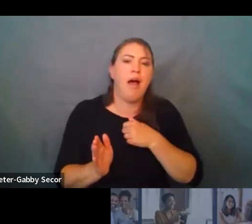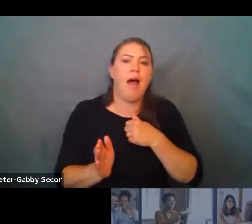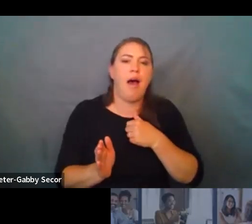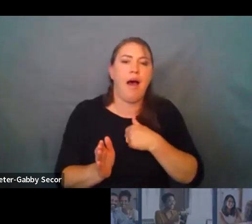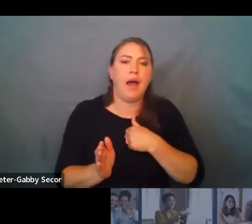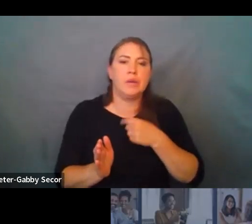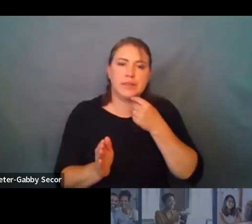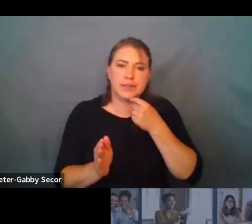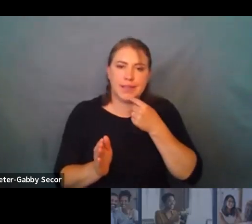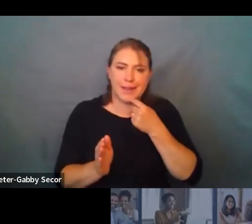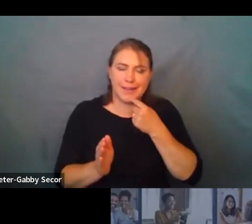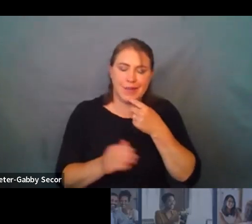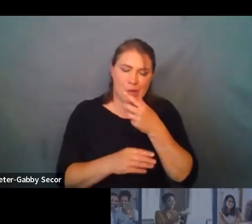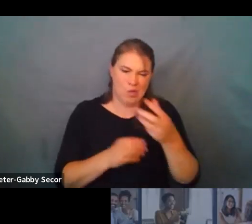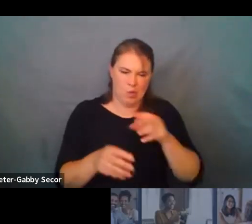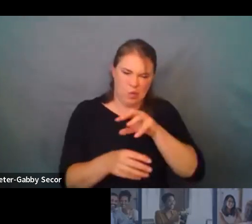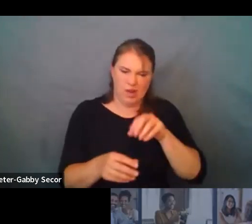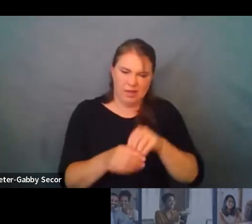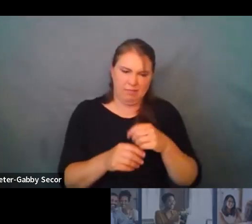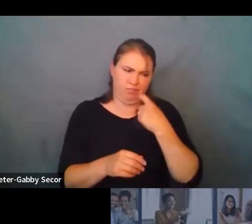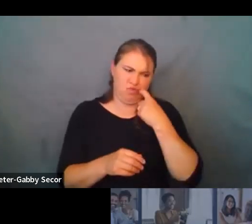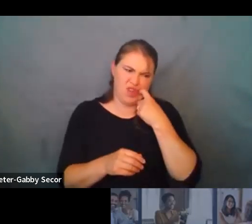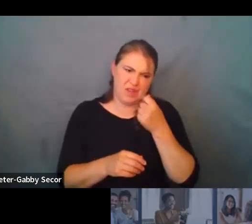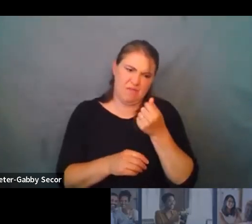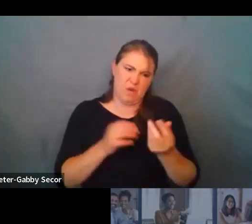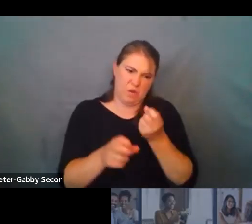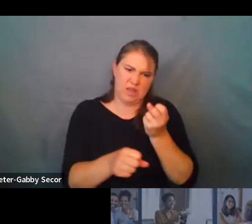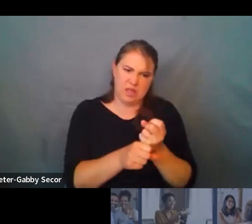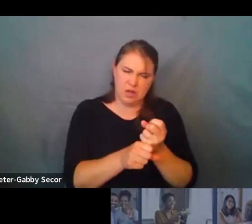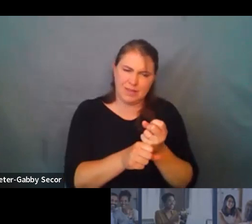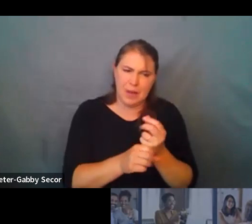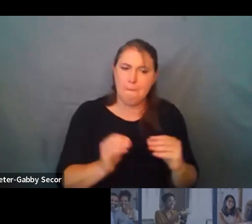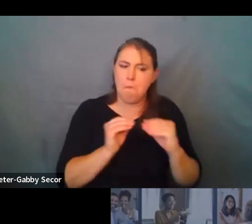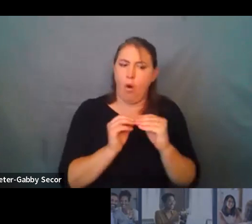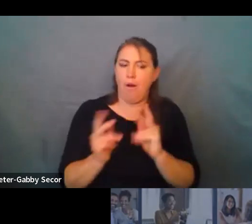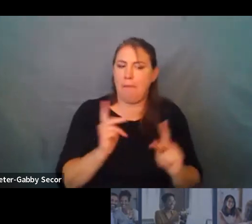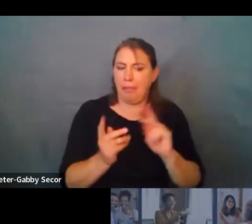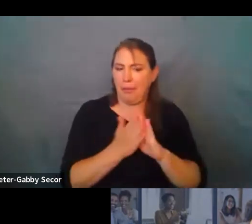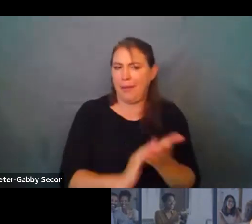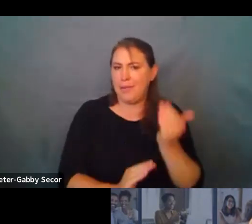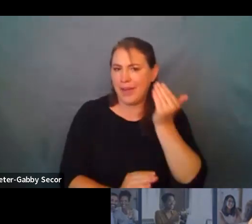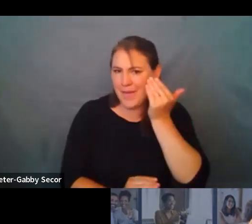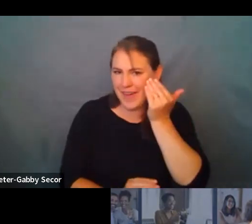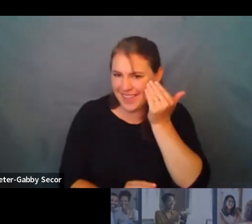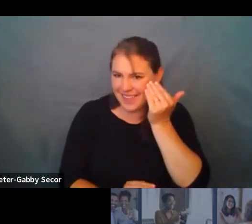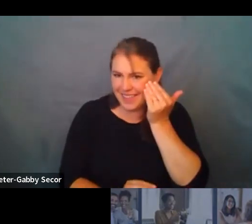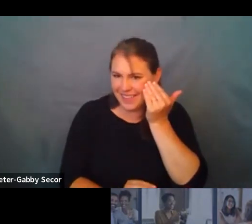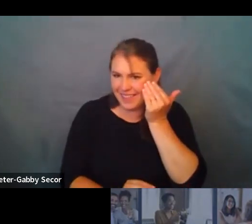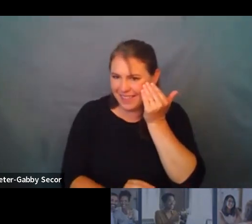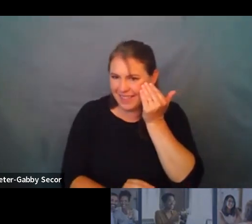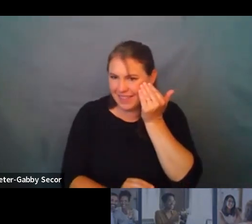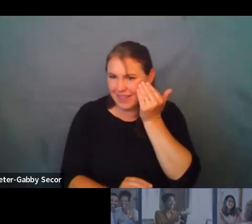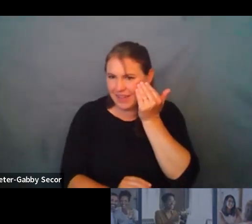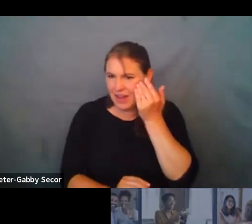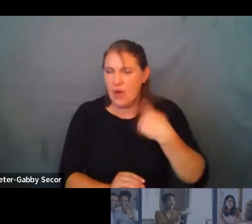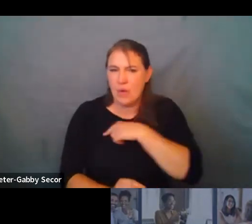secret has been a little smaller, right? We have made some gains in getting